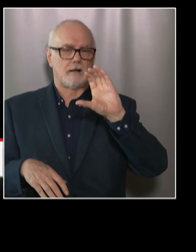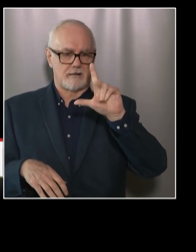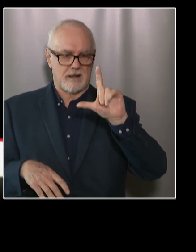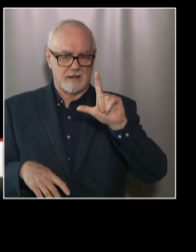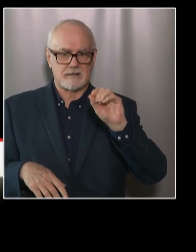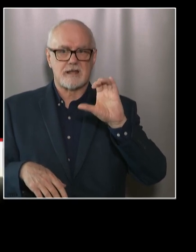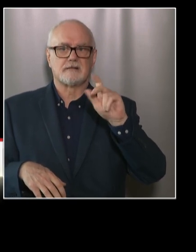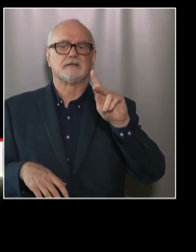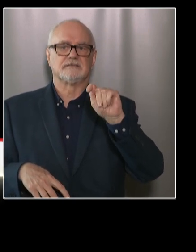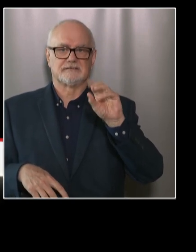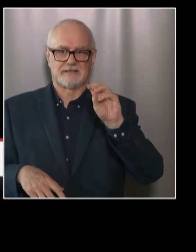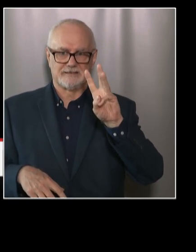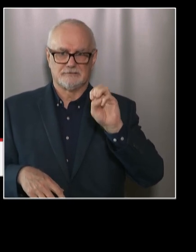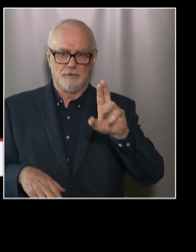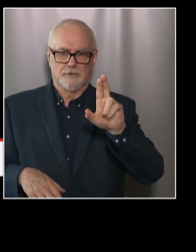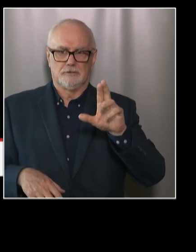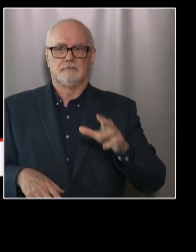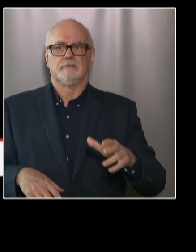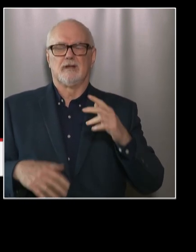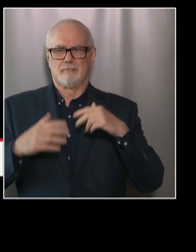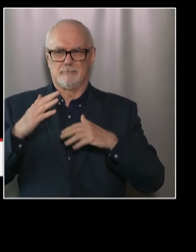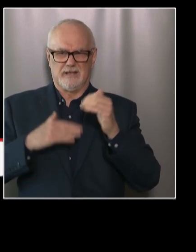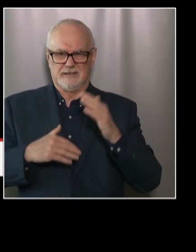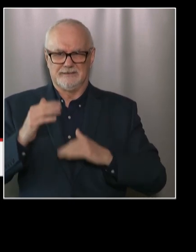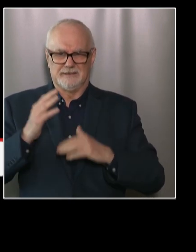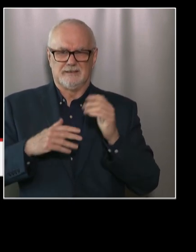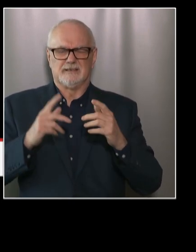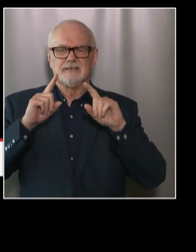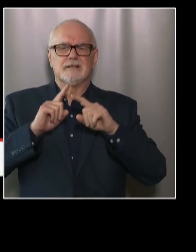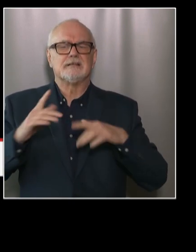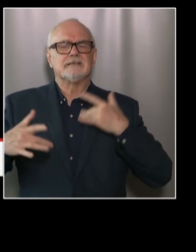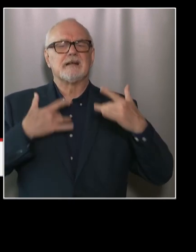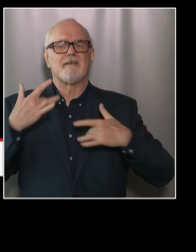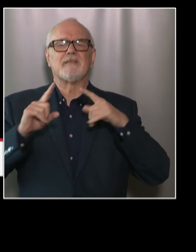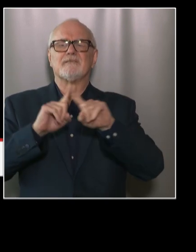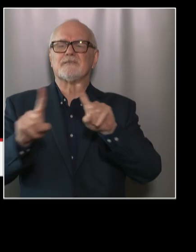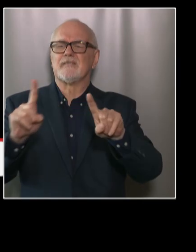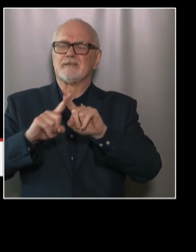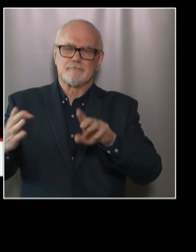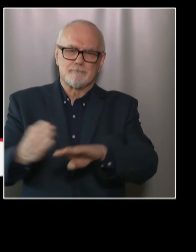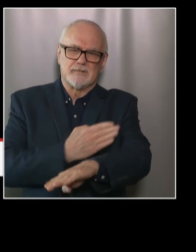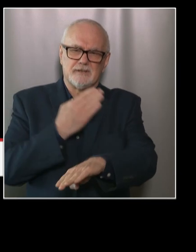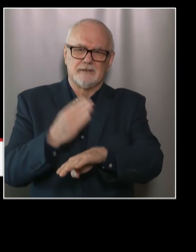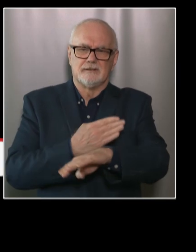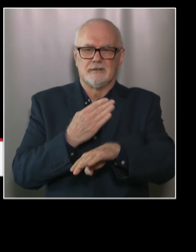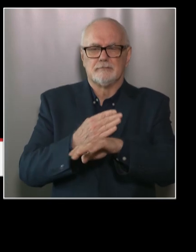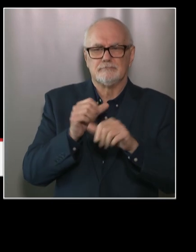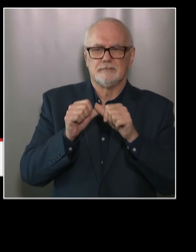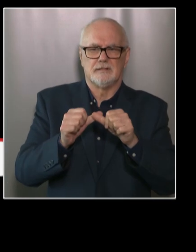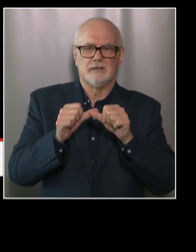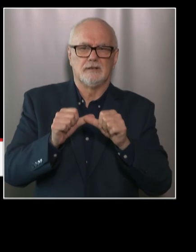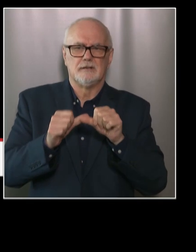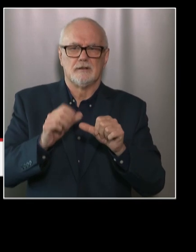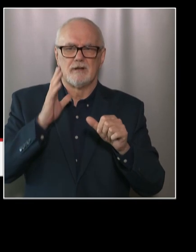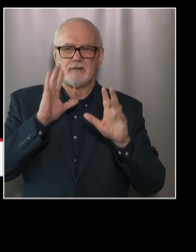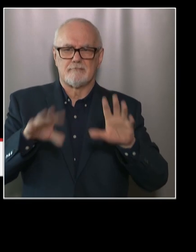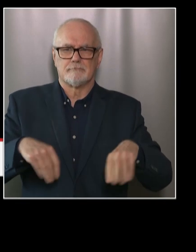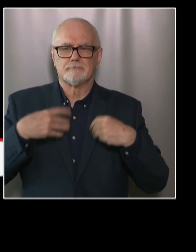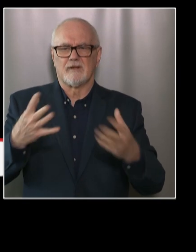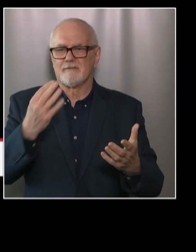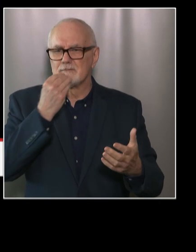is poised to commence construction by Gyre Lynch Development Partners. That will deliver a new grocer and retail to this